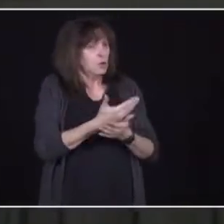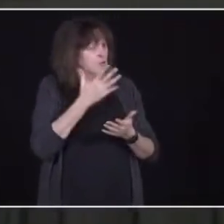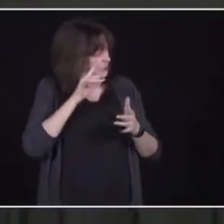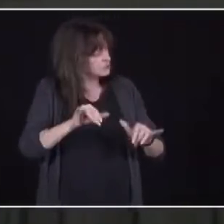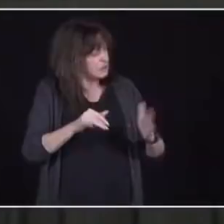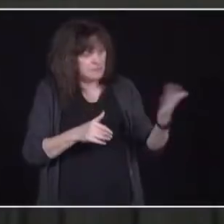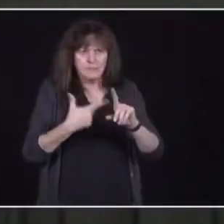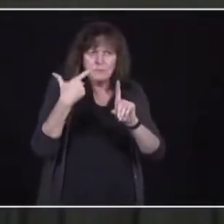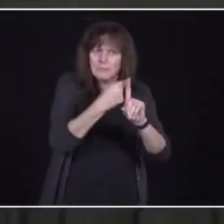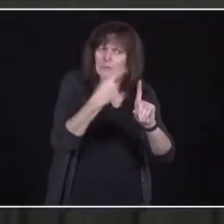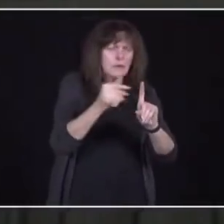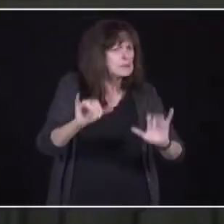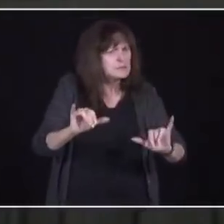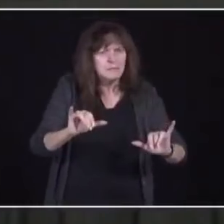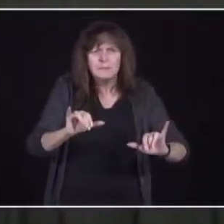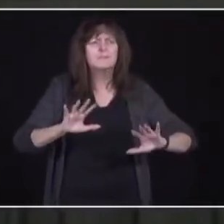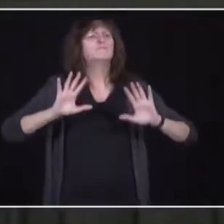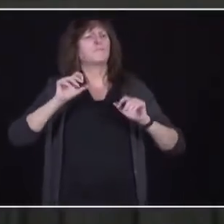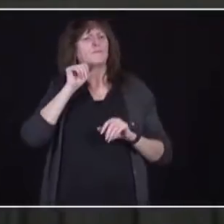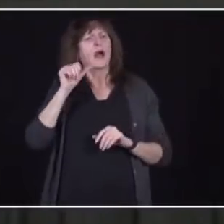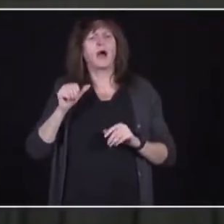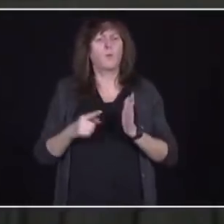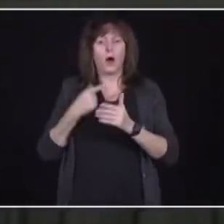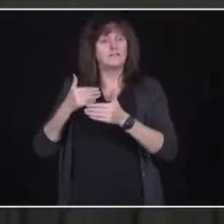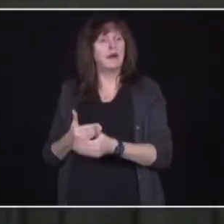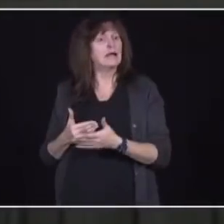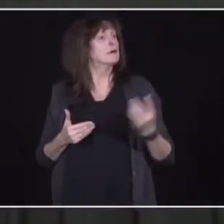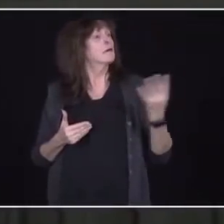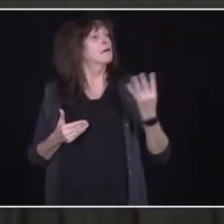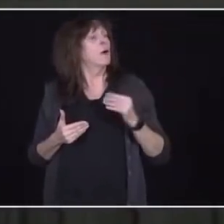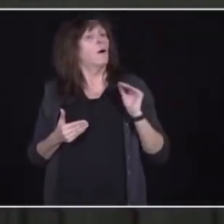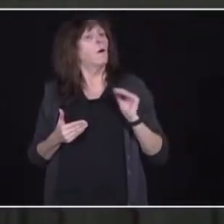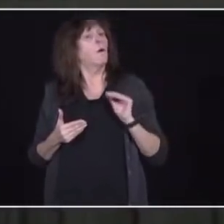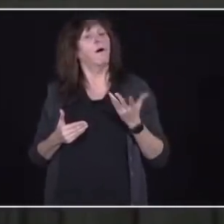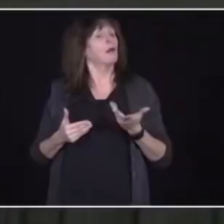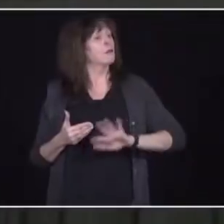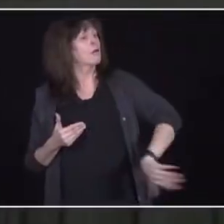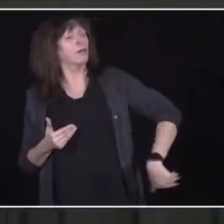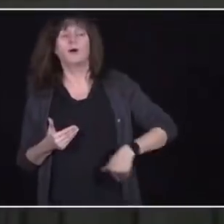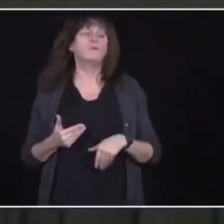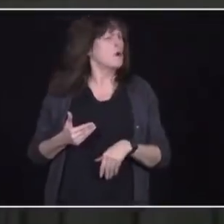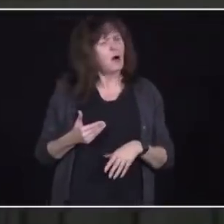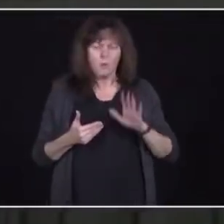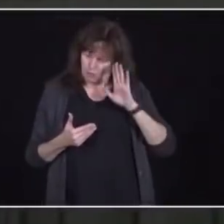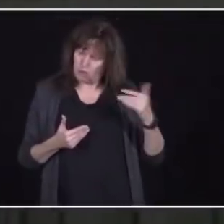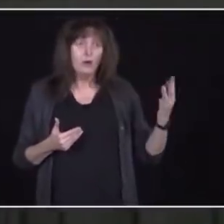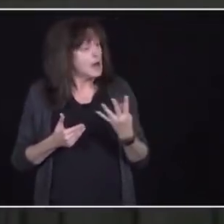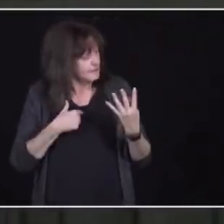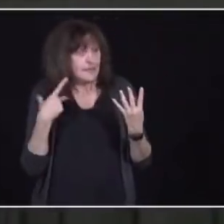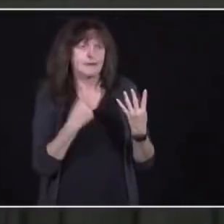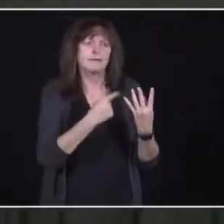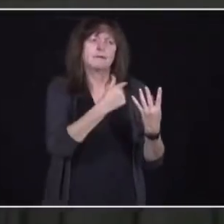medical profession, so we will always be vaccinating some from those first two priorities. And then we want to work at the other priorities, and you can